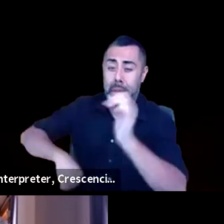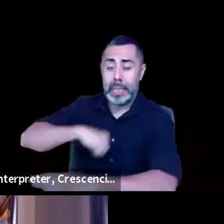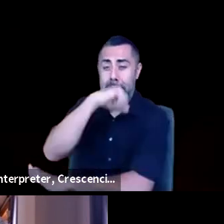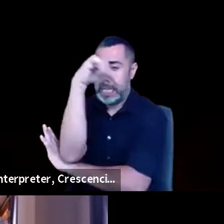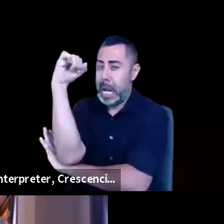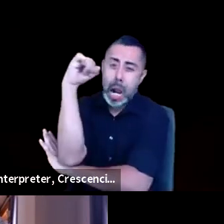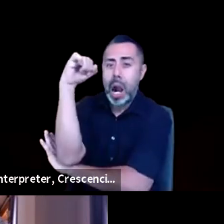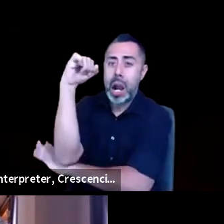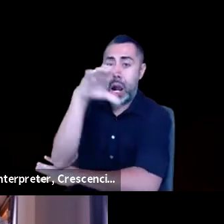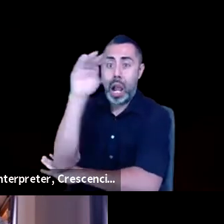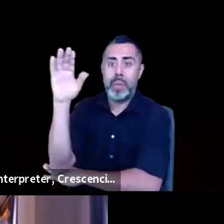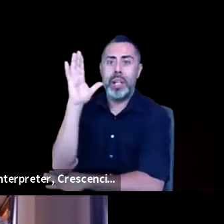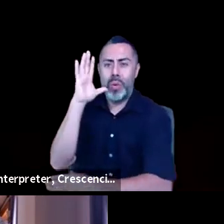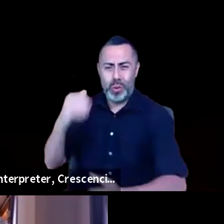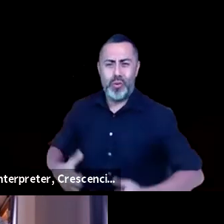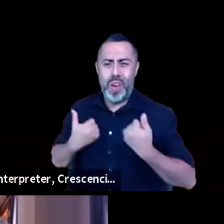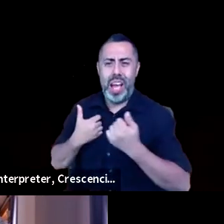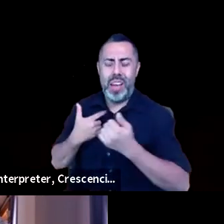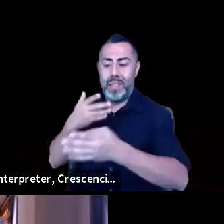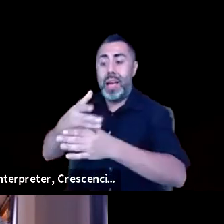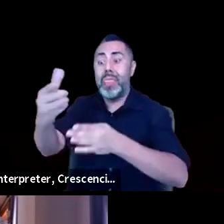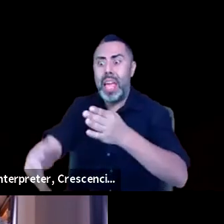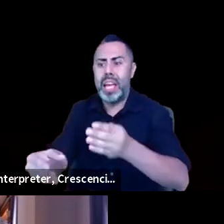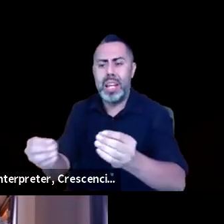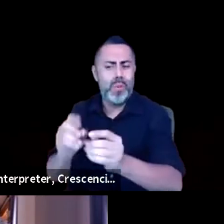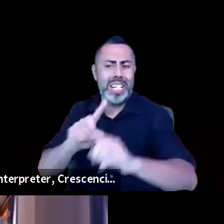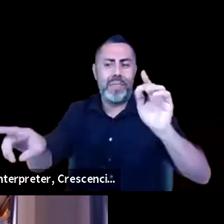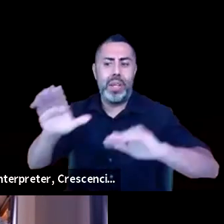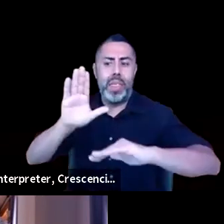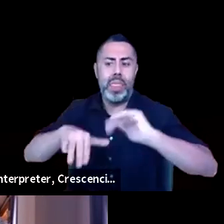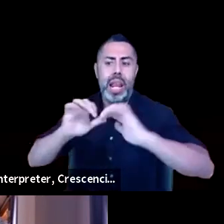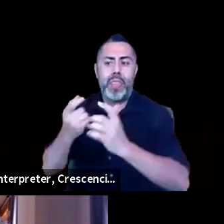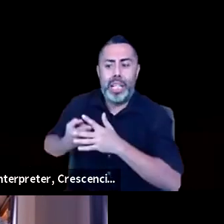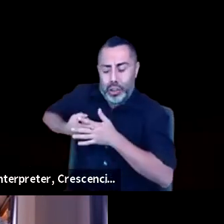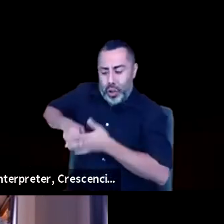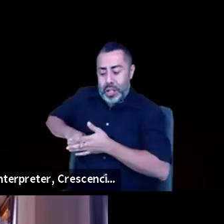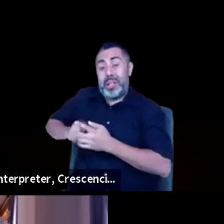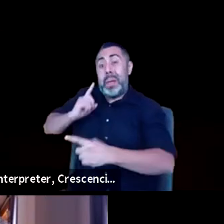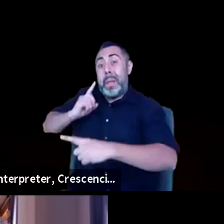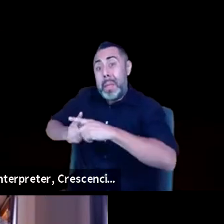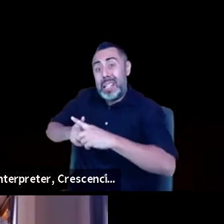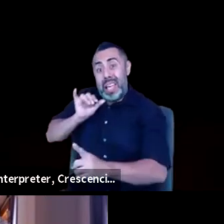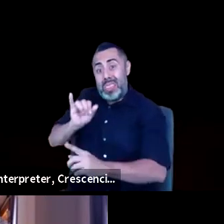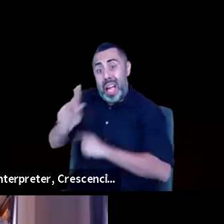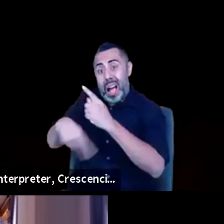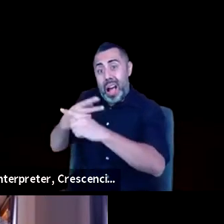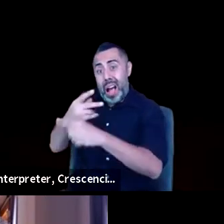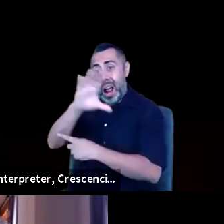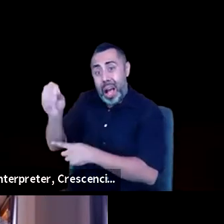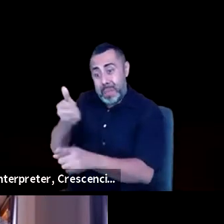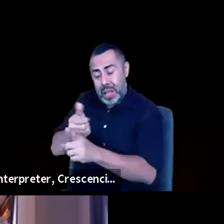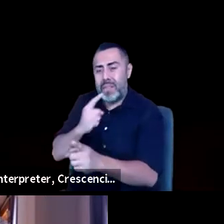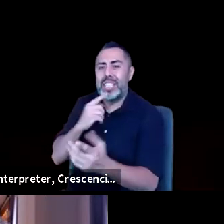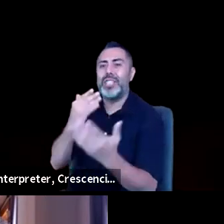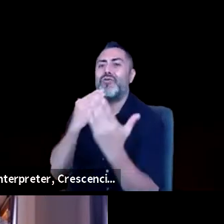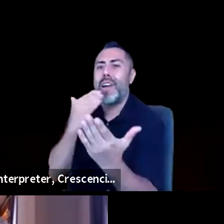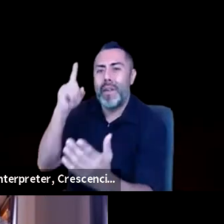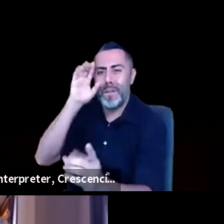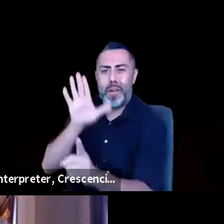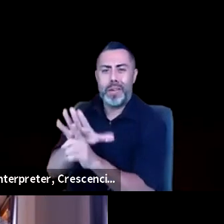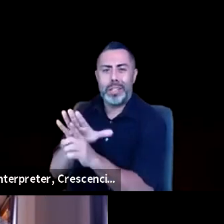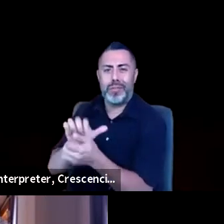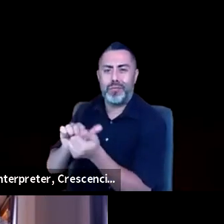different than the way they went in, and often they are grateful for the transformation. So that's the sort